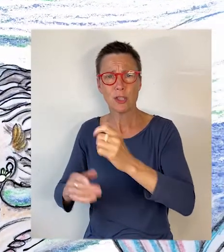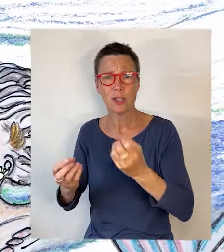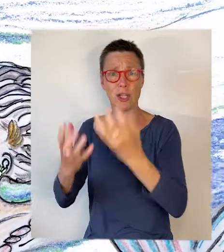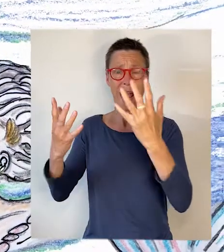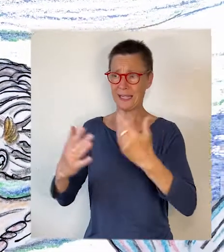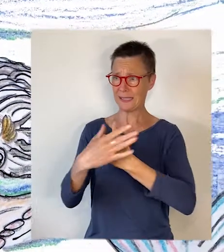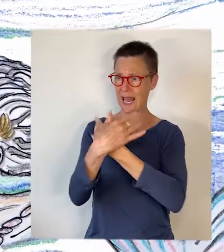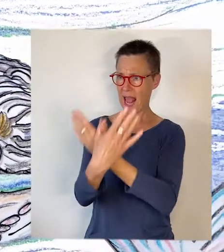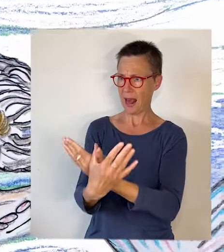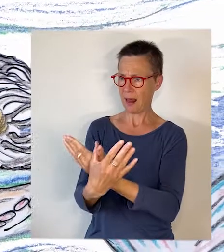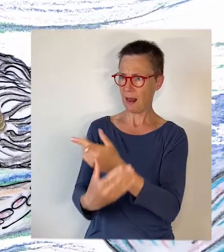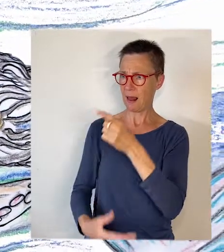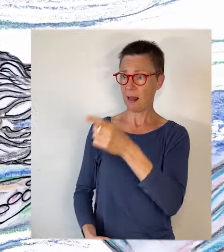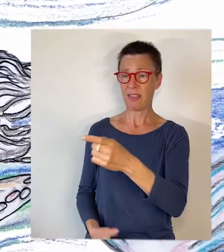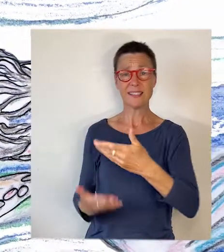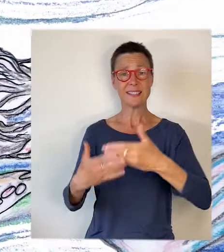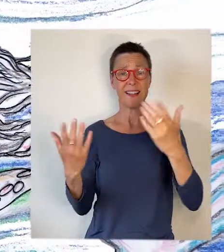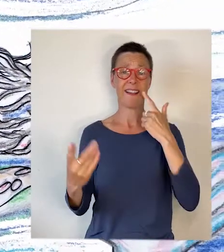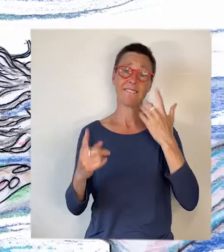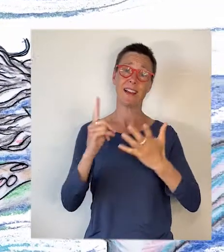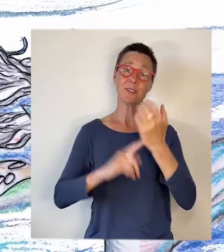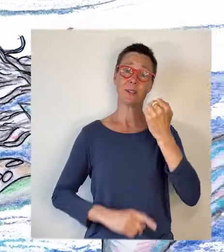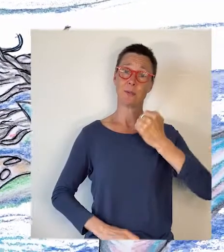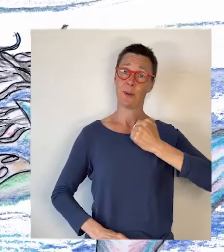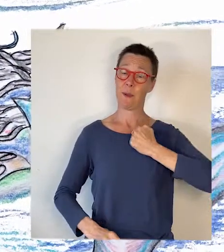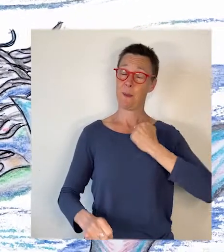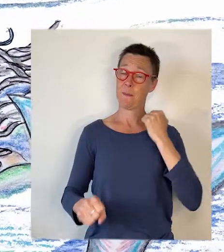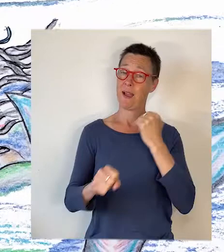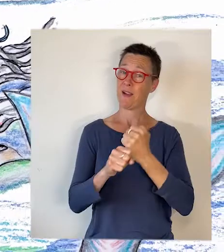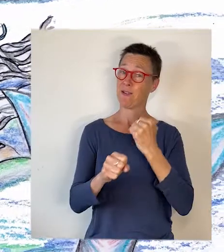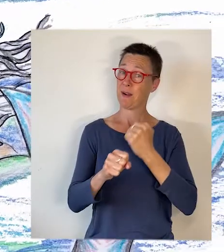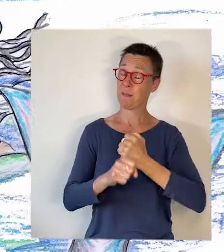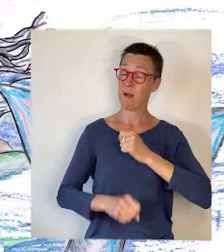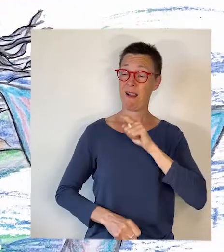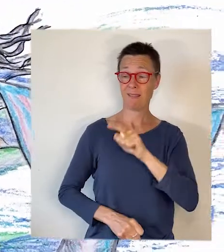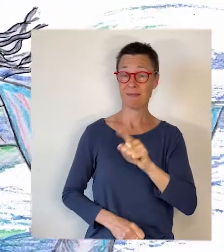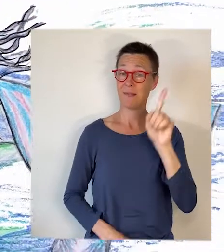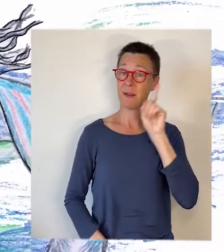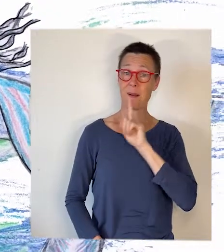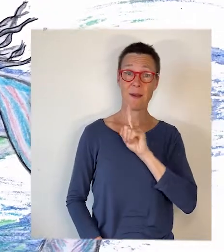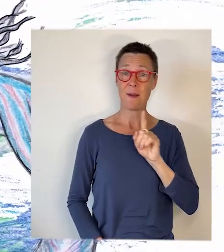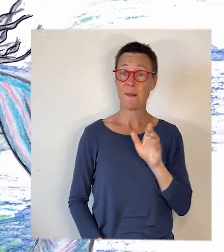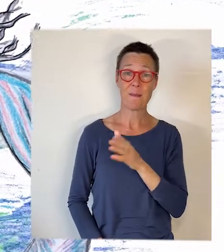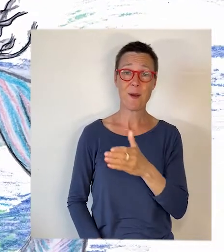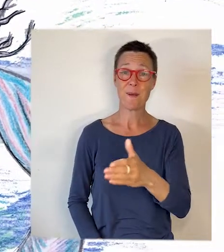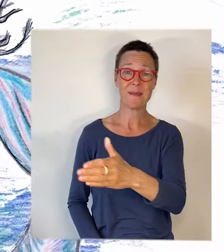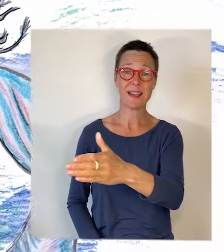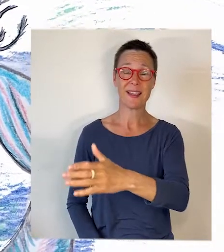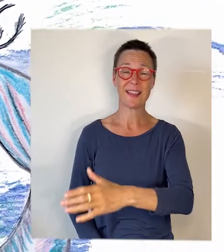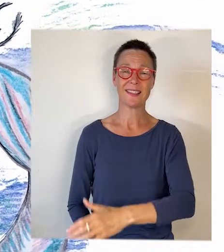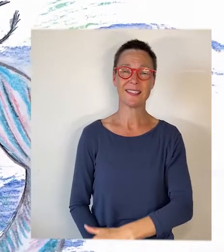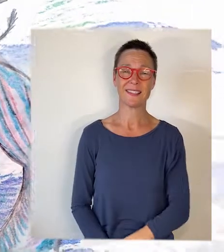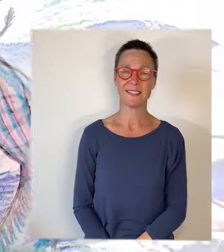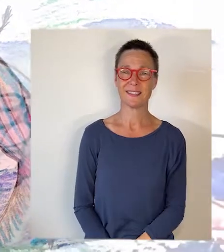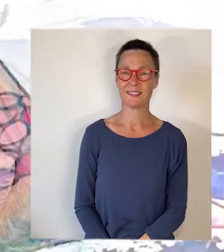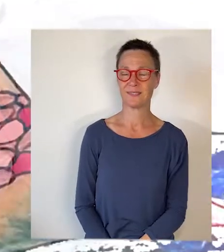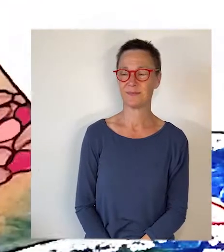her shiny tail on the day I found out my Granny Pearl was a